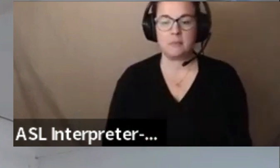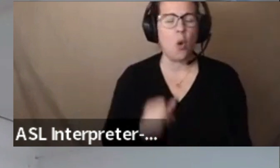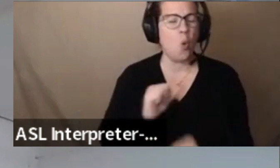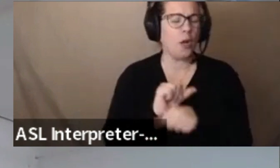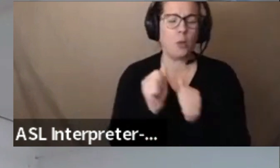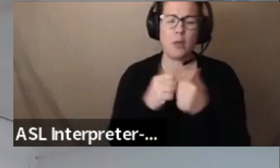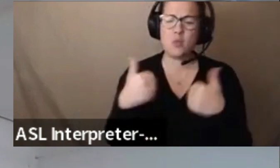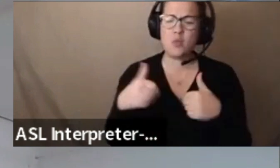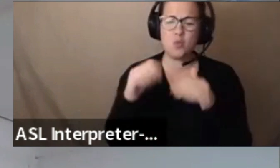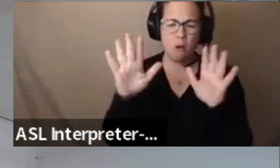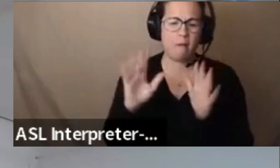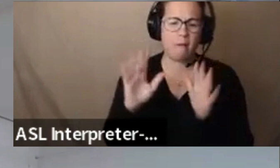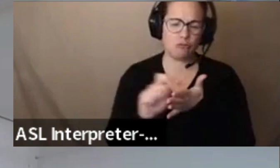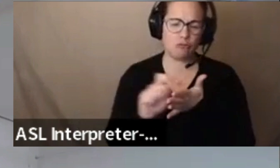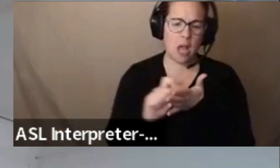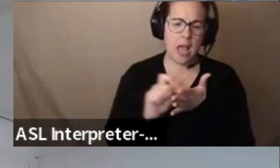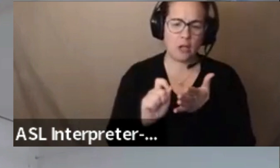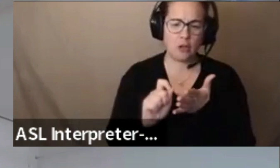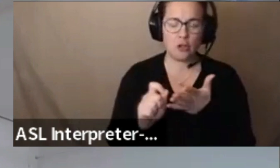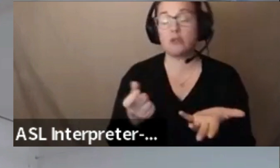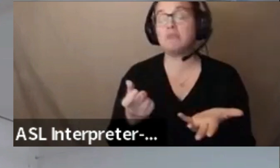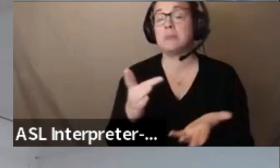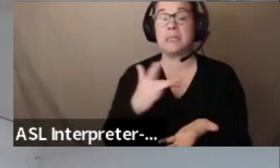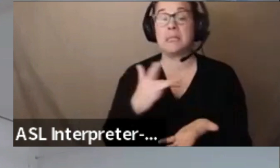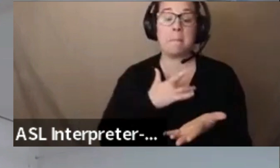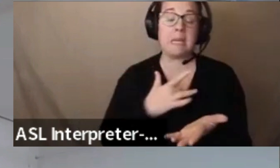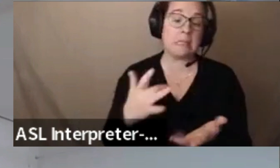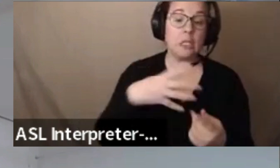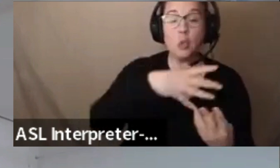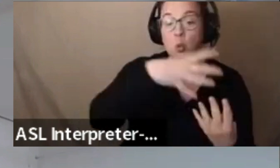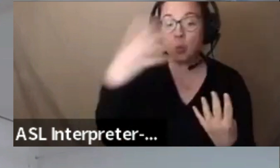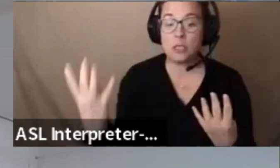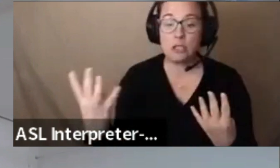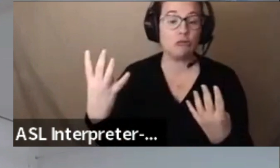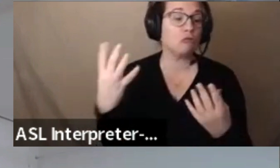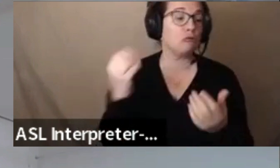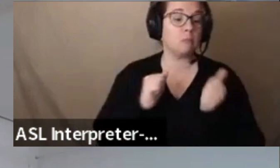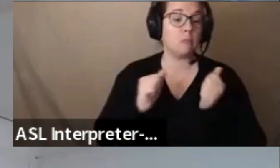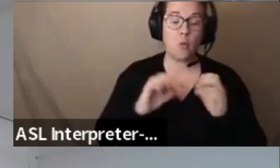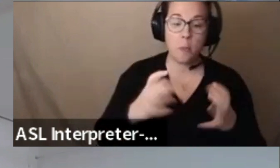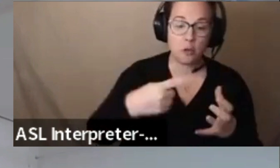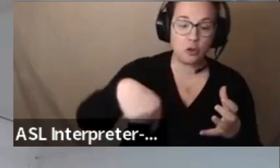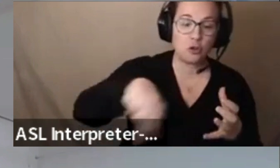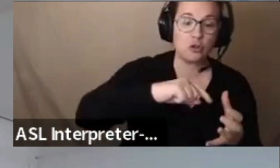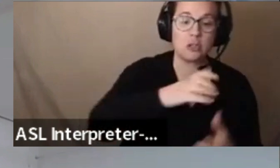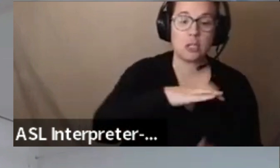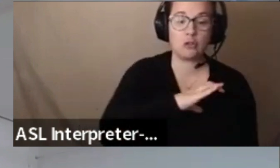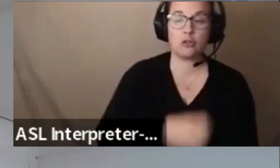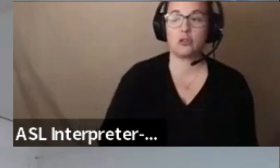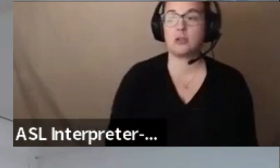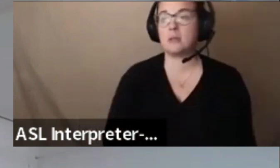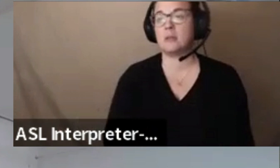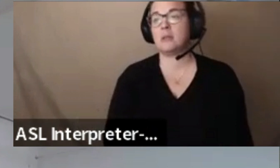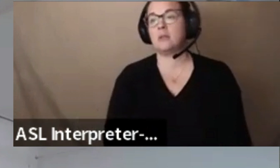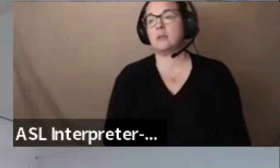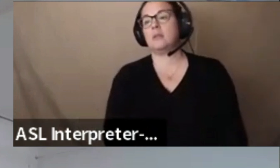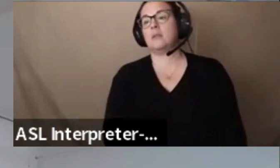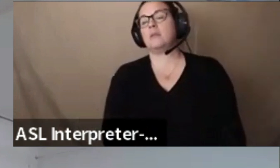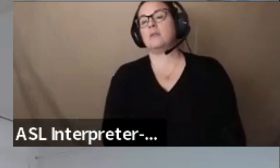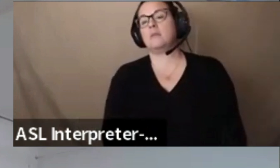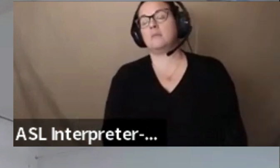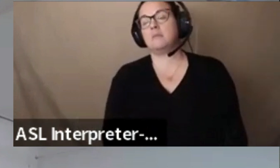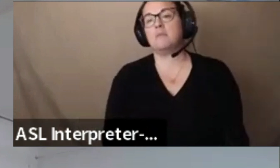and basically mostly queer cast and characters. So I would recommend it. It's called Rotten, and it's an hour long,